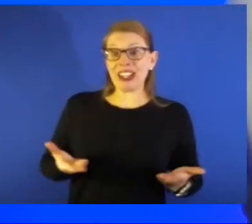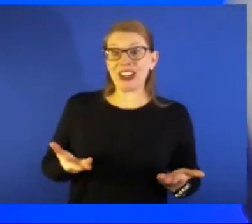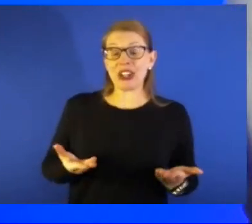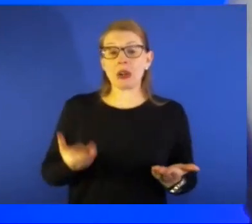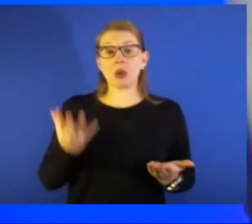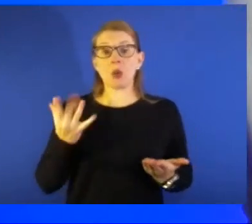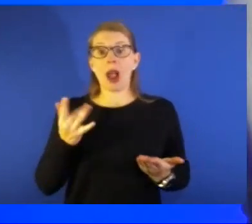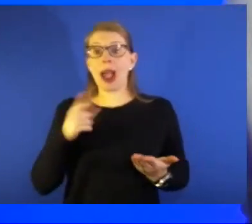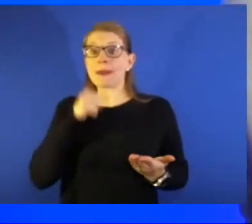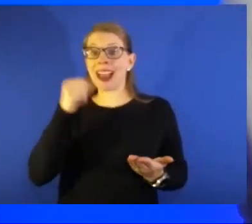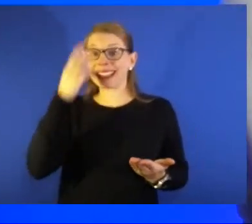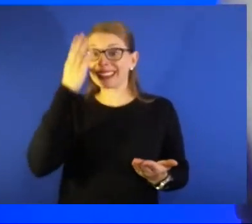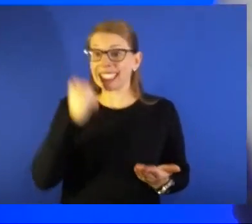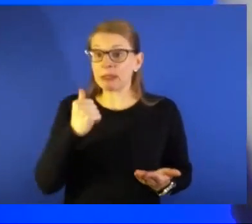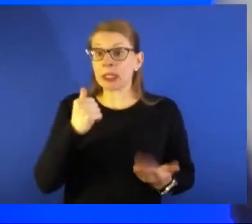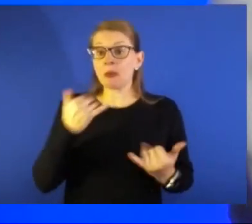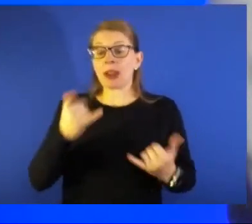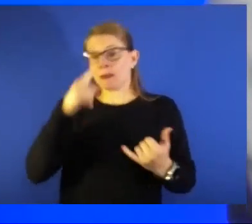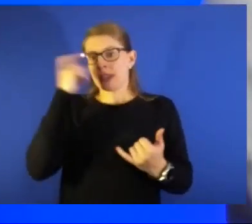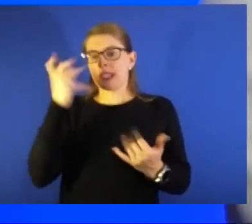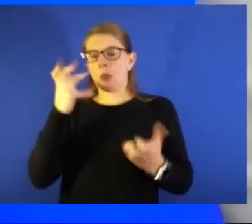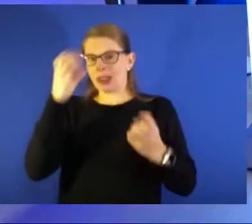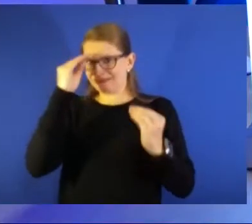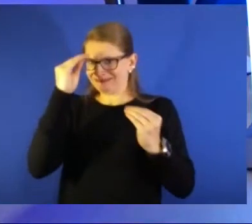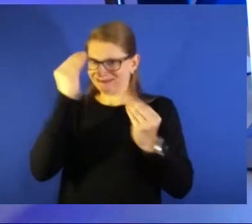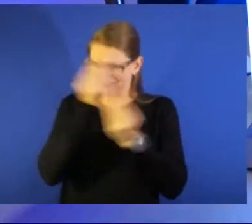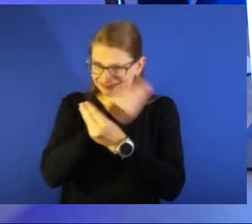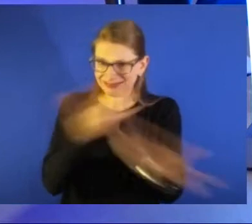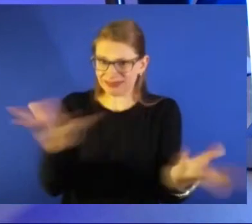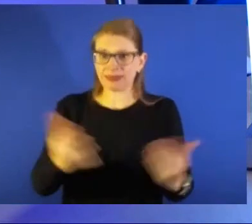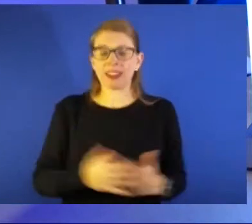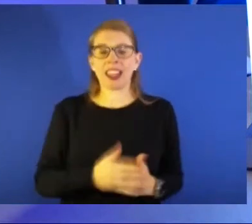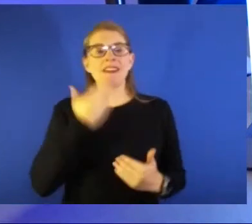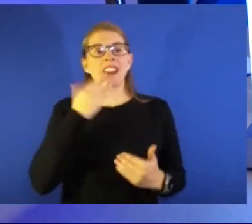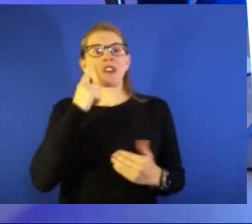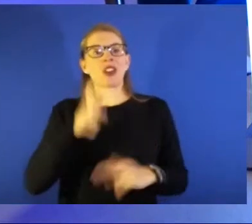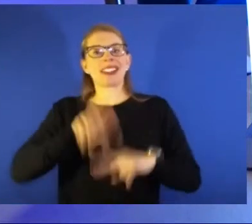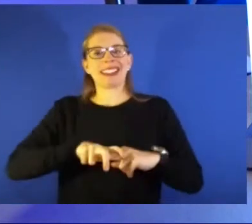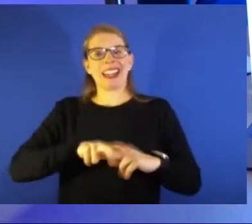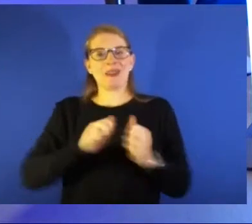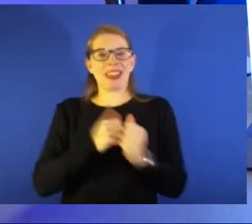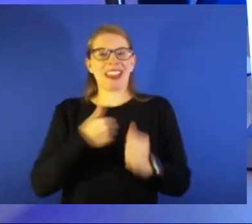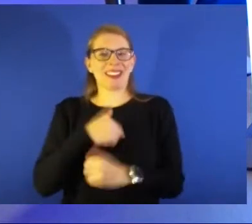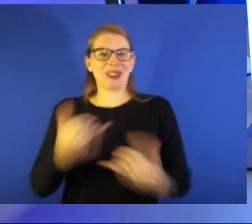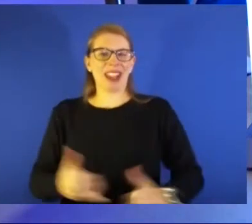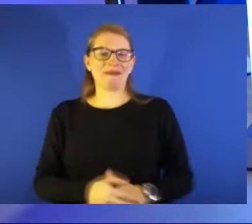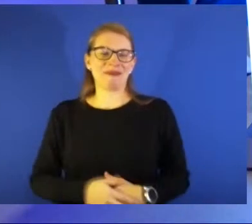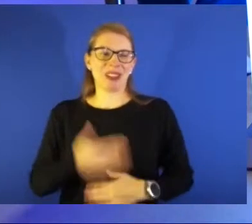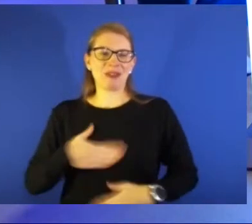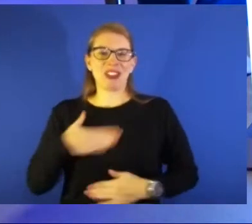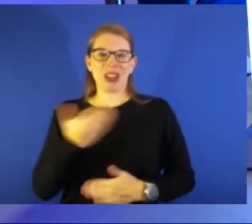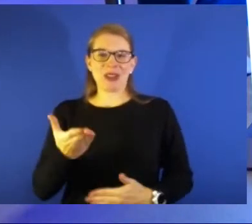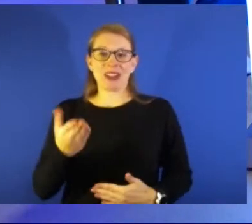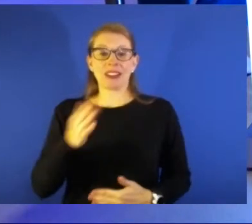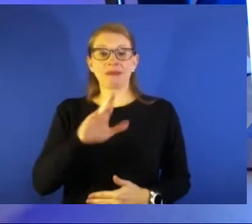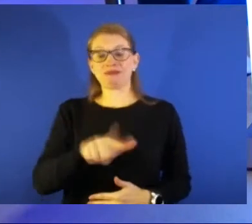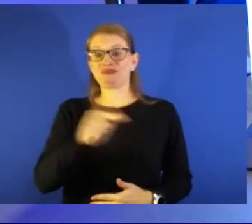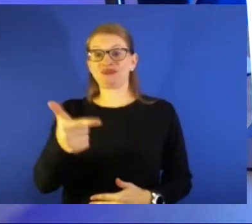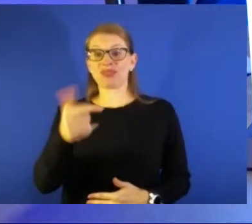get this information out there as much as possible. Thank you for sitting at the table with us today. No problem. Appreciate you. John Slorick, final